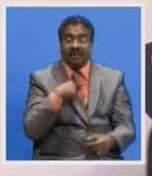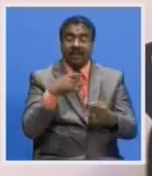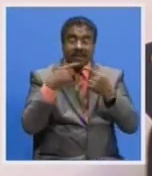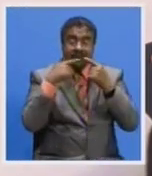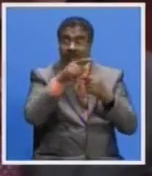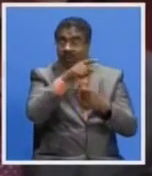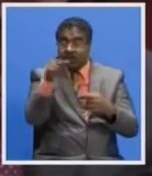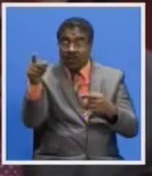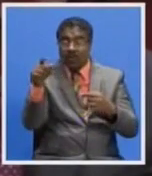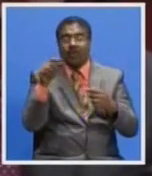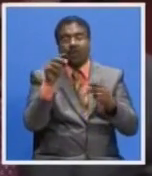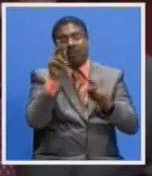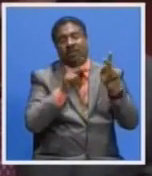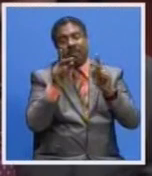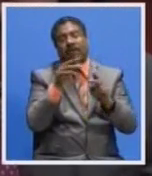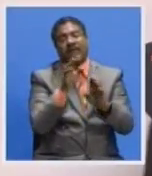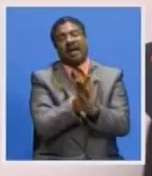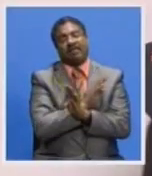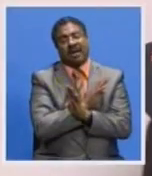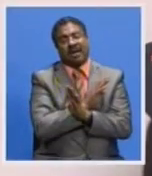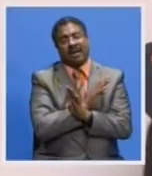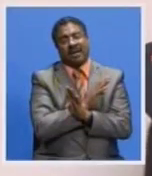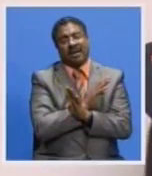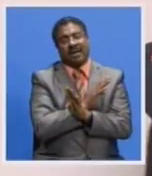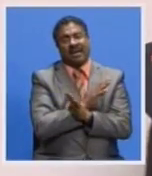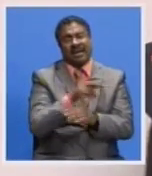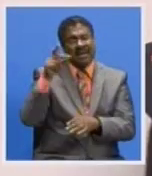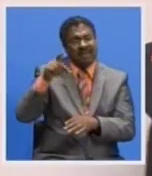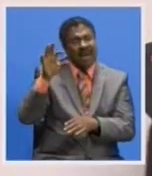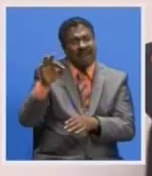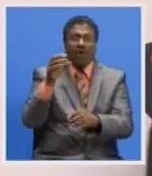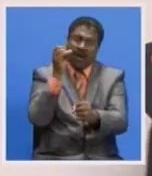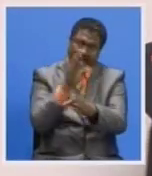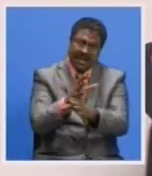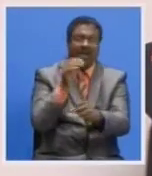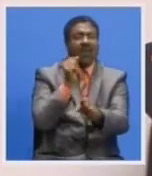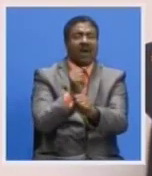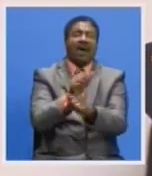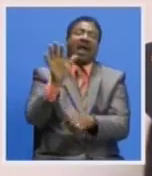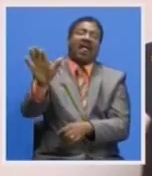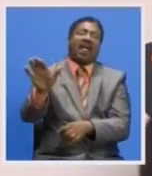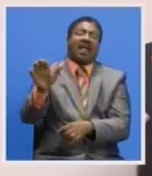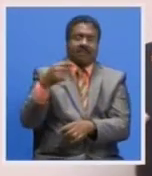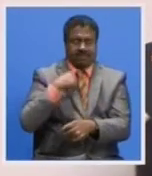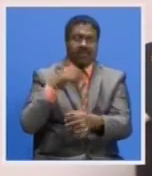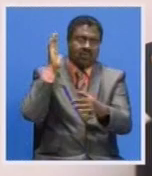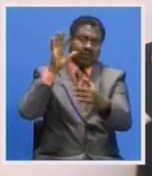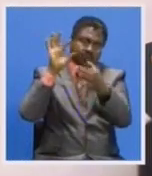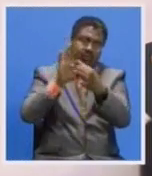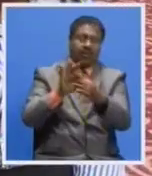without a doubt. There are already people on the ground in PF that are working. I will join them and we'll run